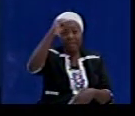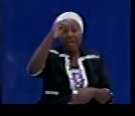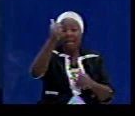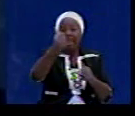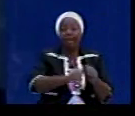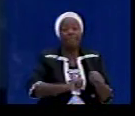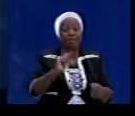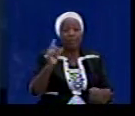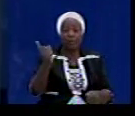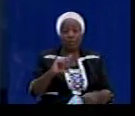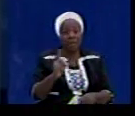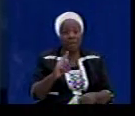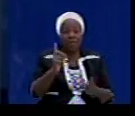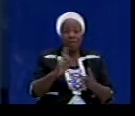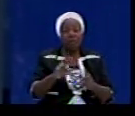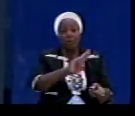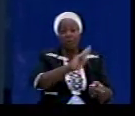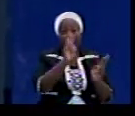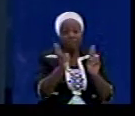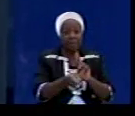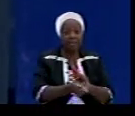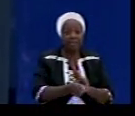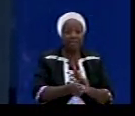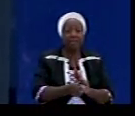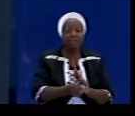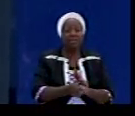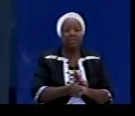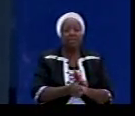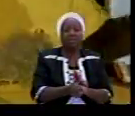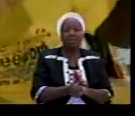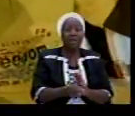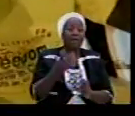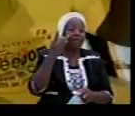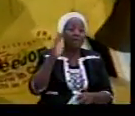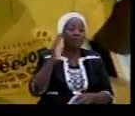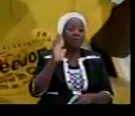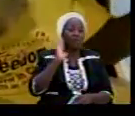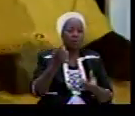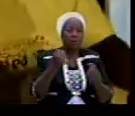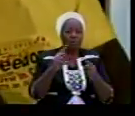everywhere to repent, favor will come to you.